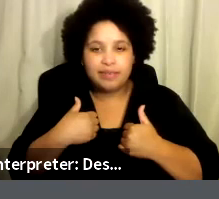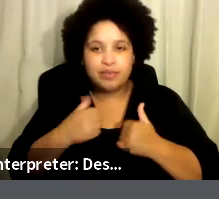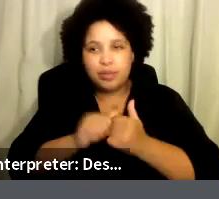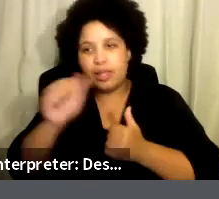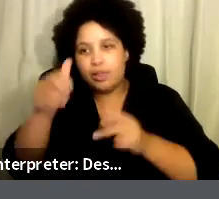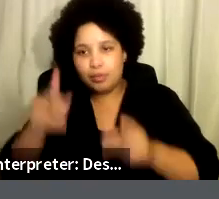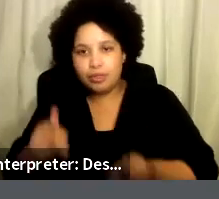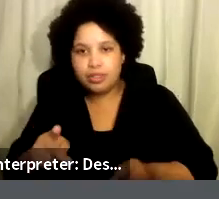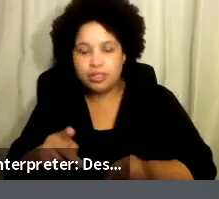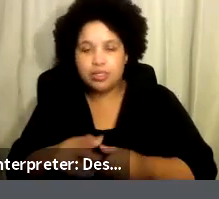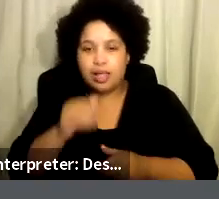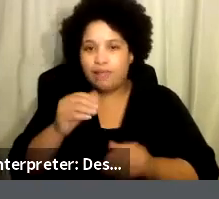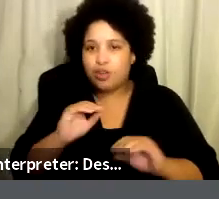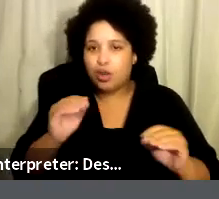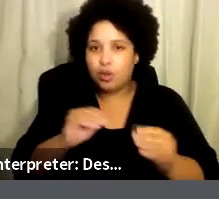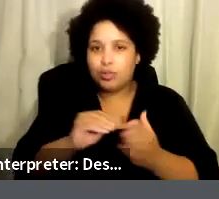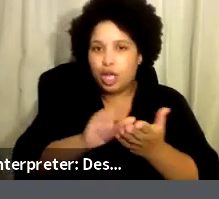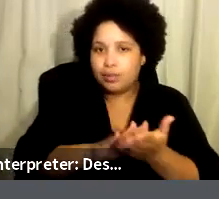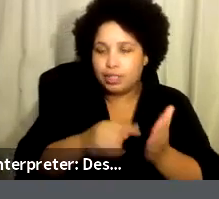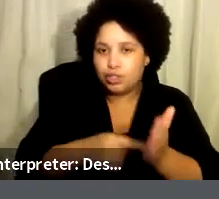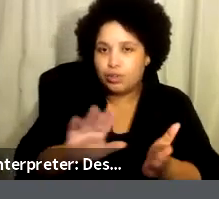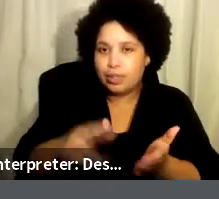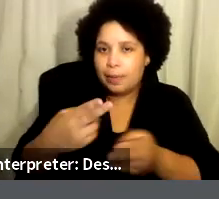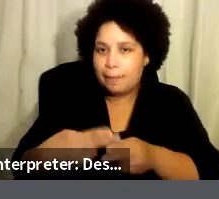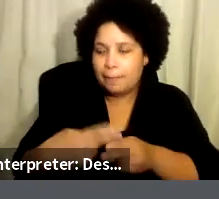don't have really any documents that shows their name on it?